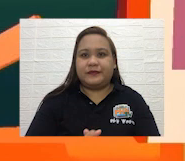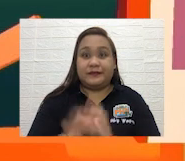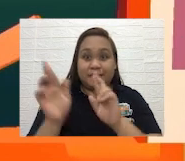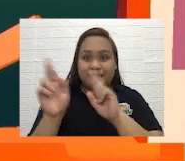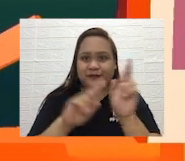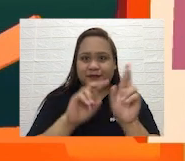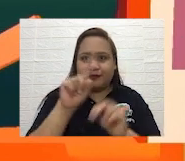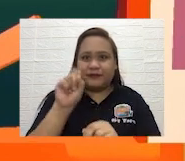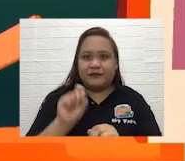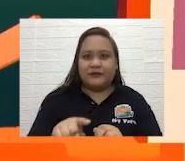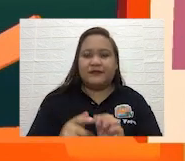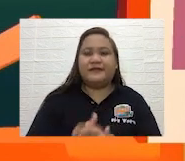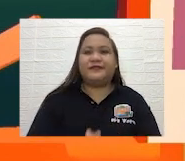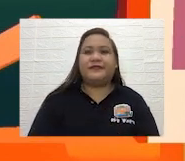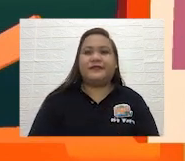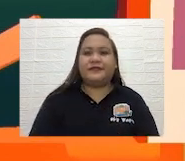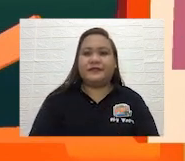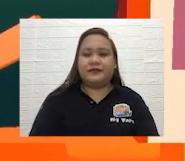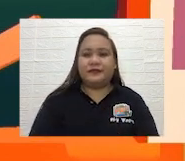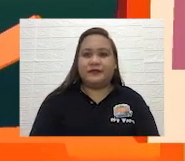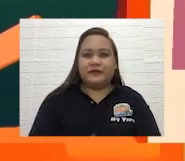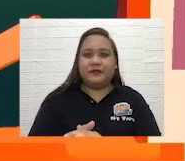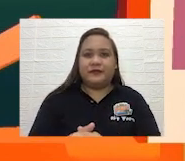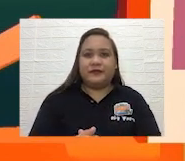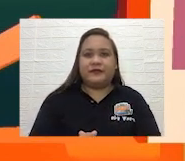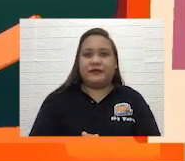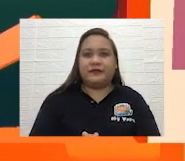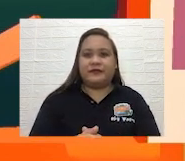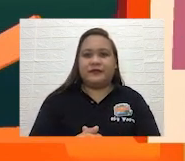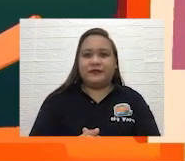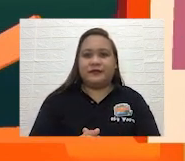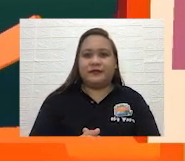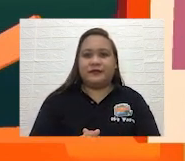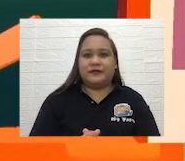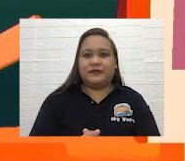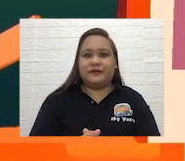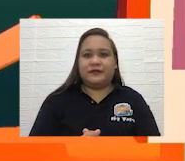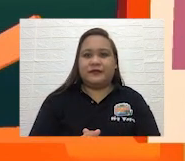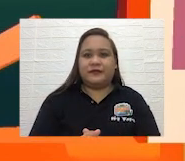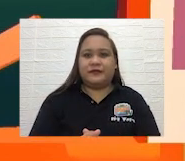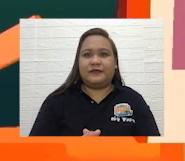paper. Are you ready? Let's start!